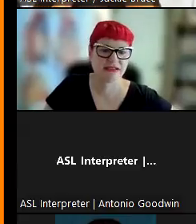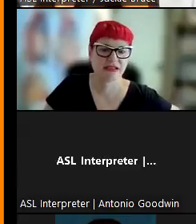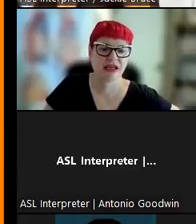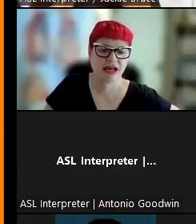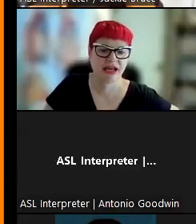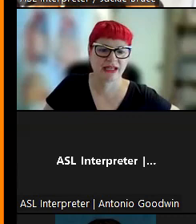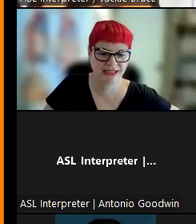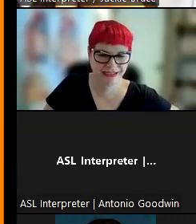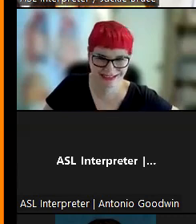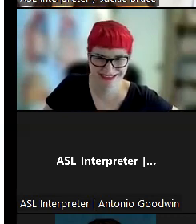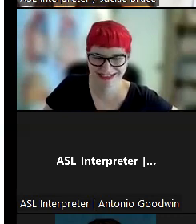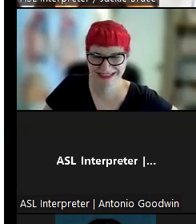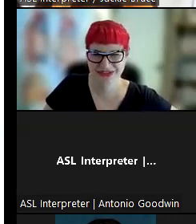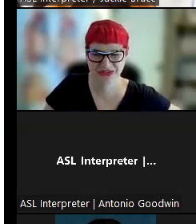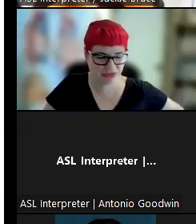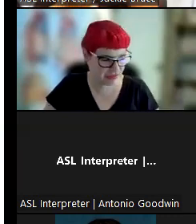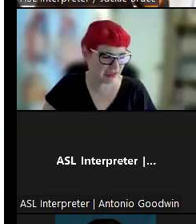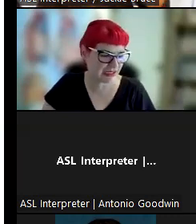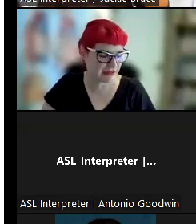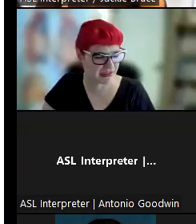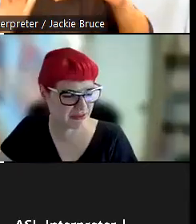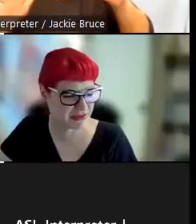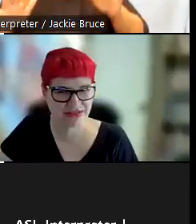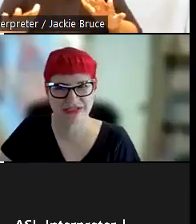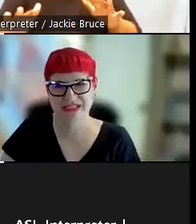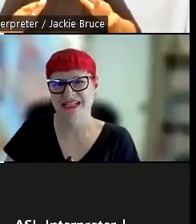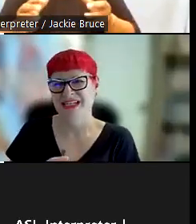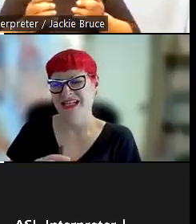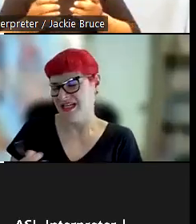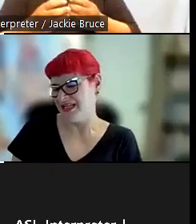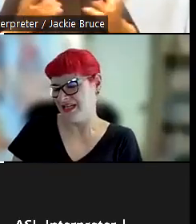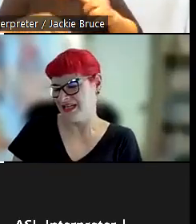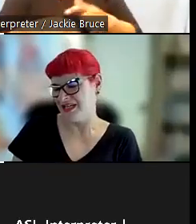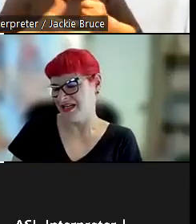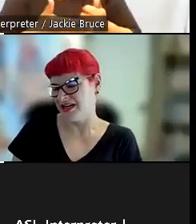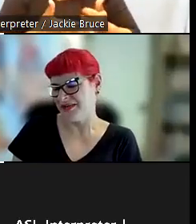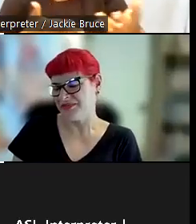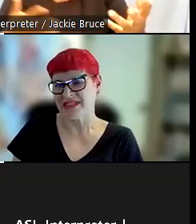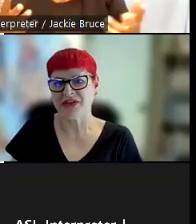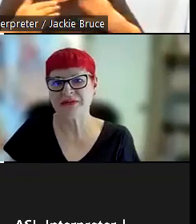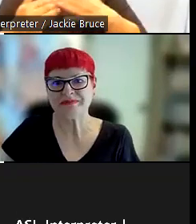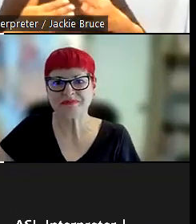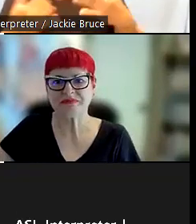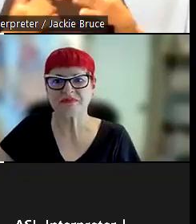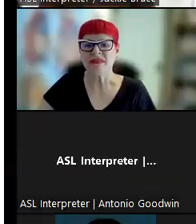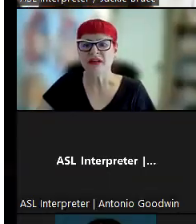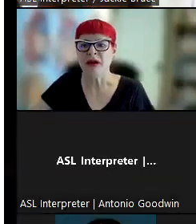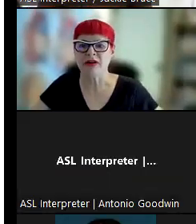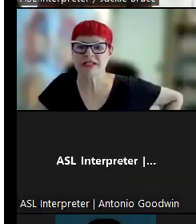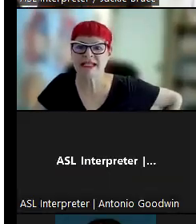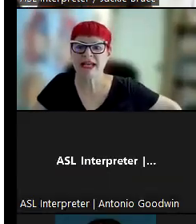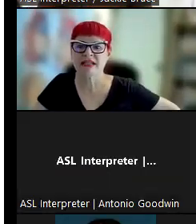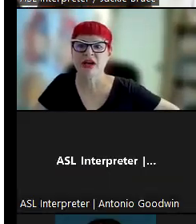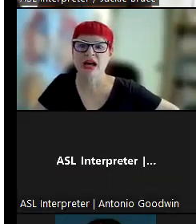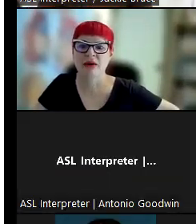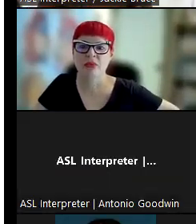right. Hi. Oh, God, how much time do we just lose? All right. So